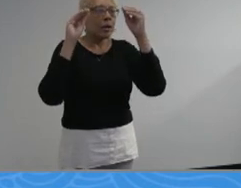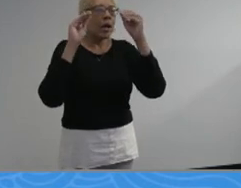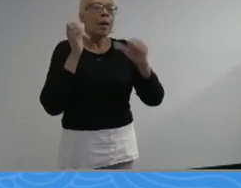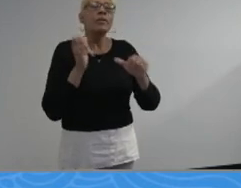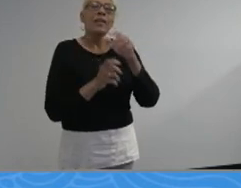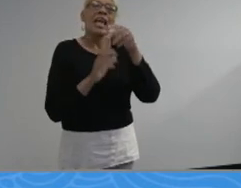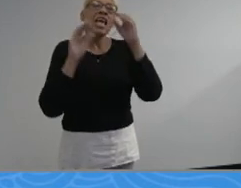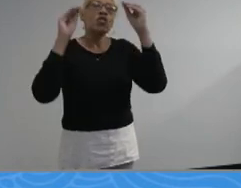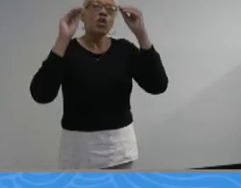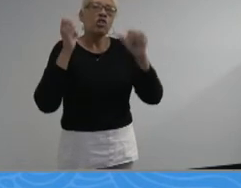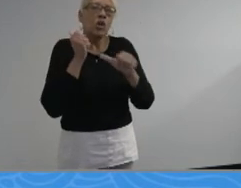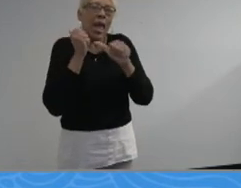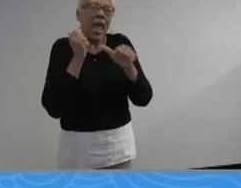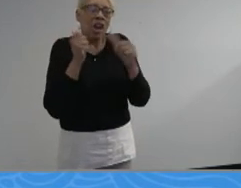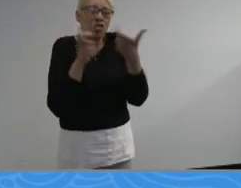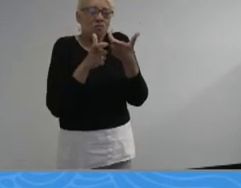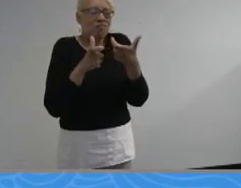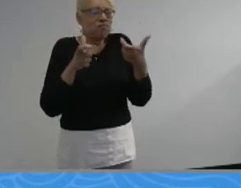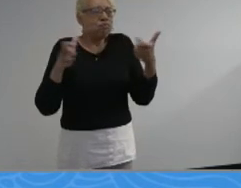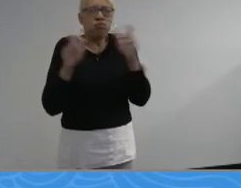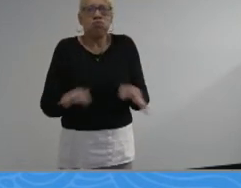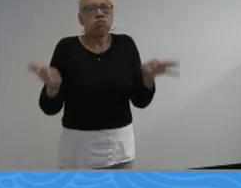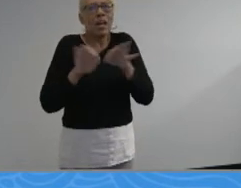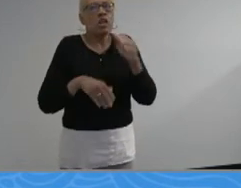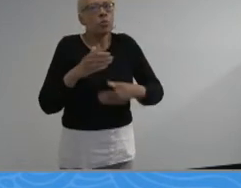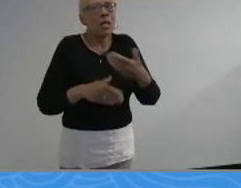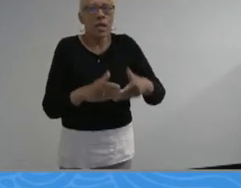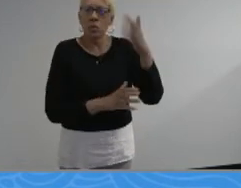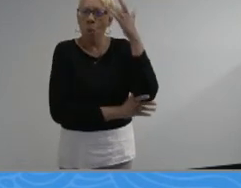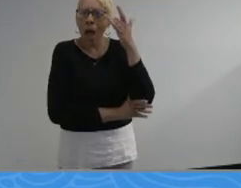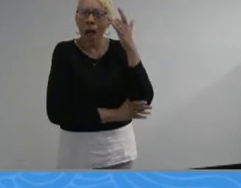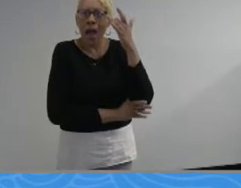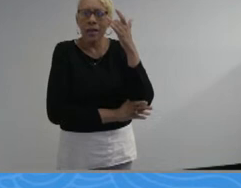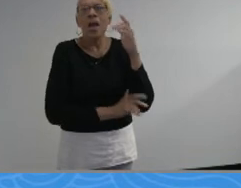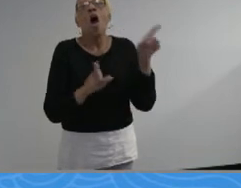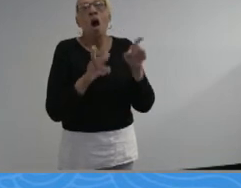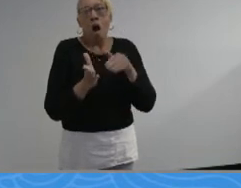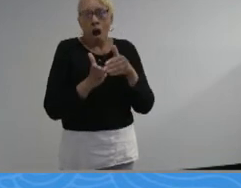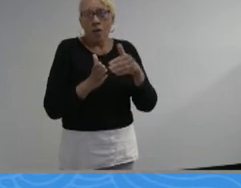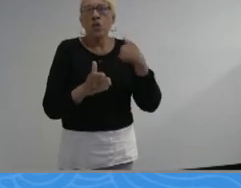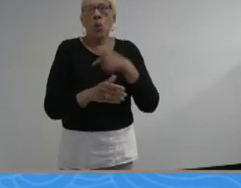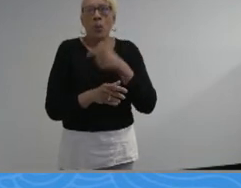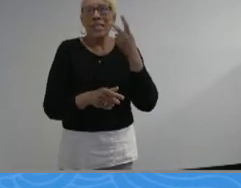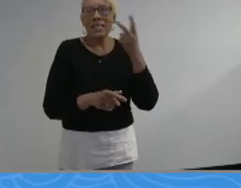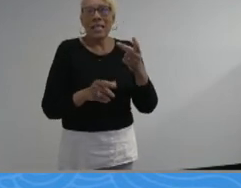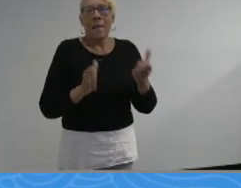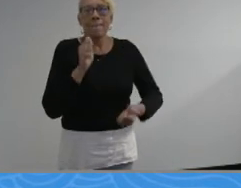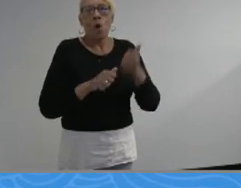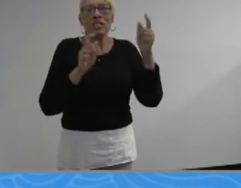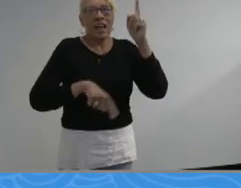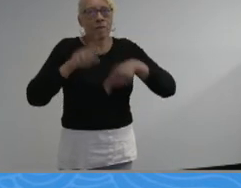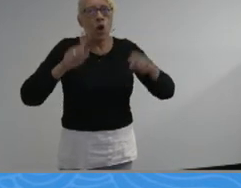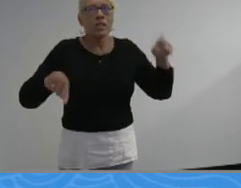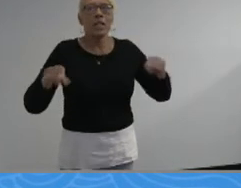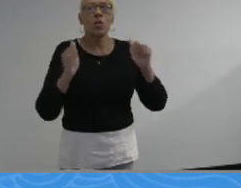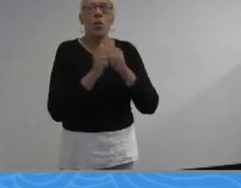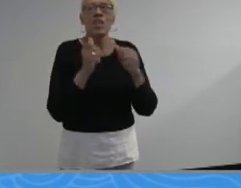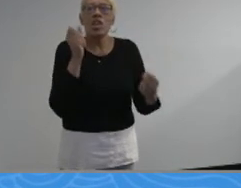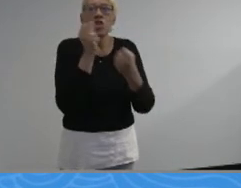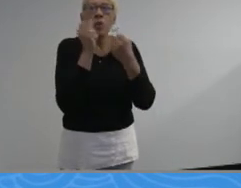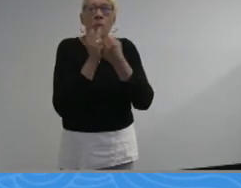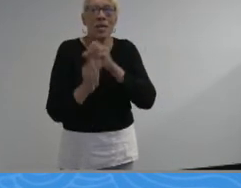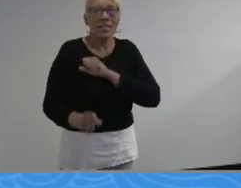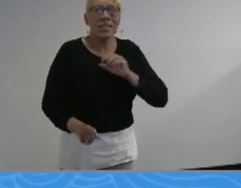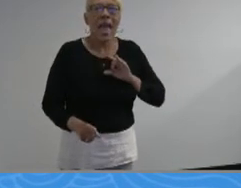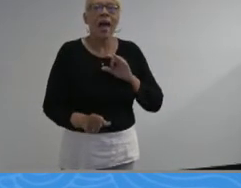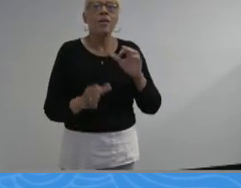instructional aides are huge in this process. Why? Because oftentimes that's where we see more of our diversity with our support staff,